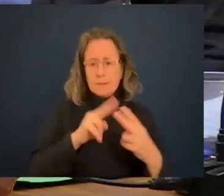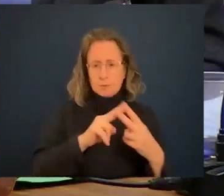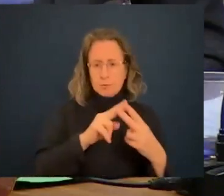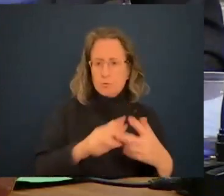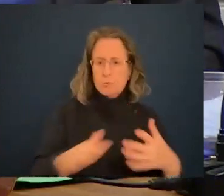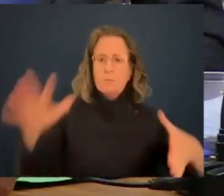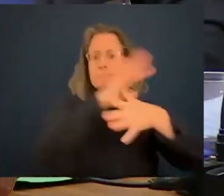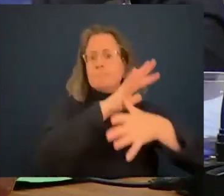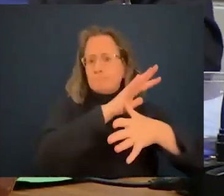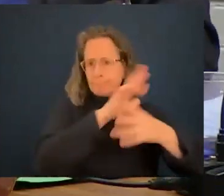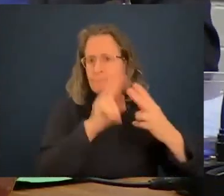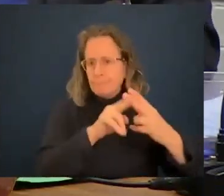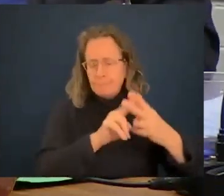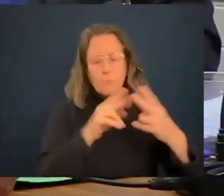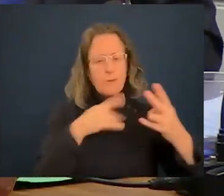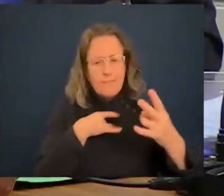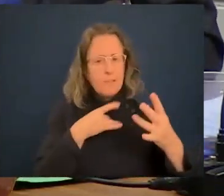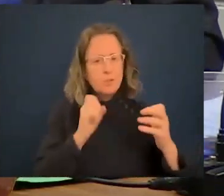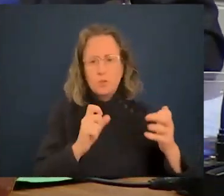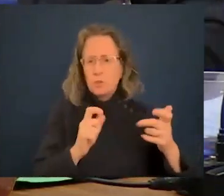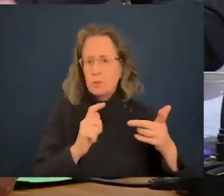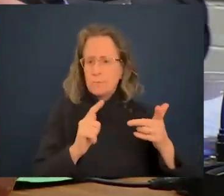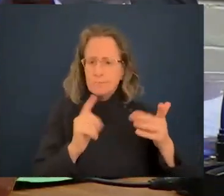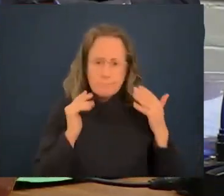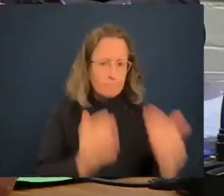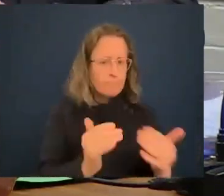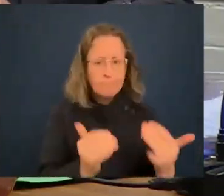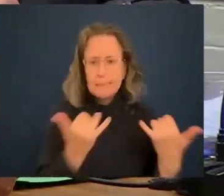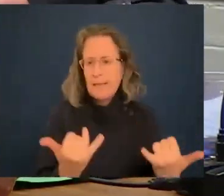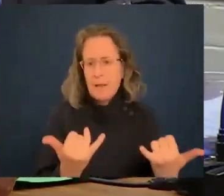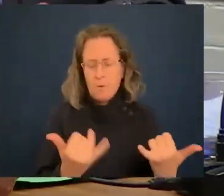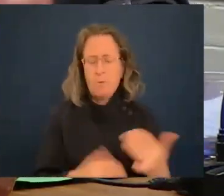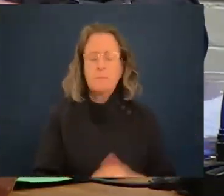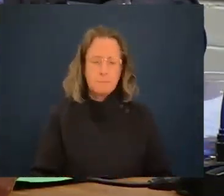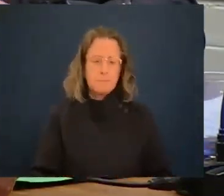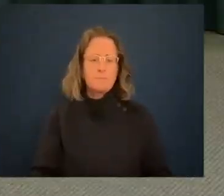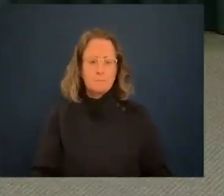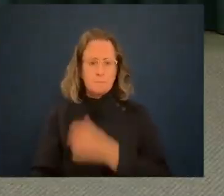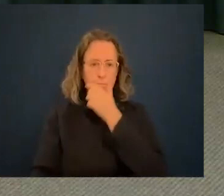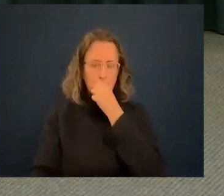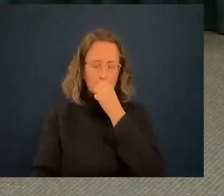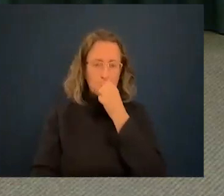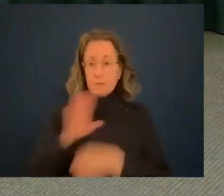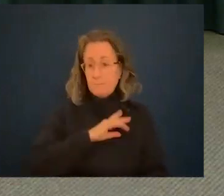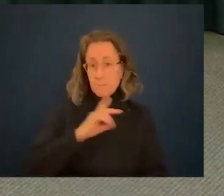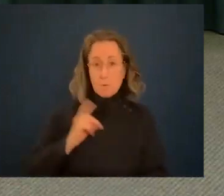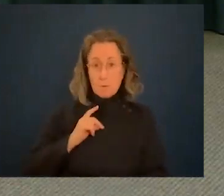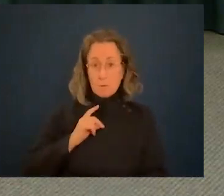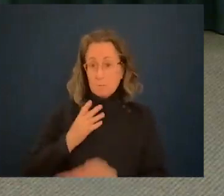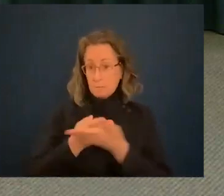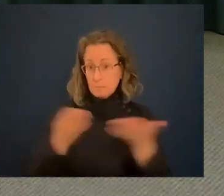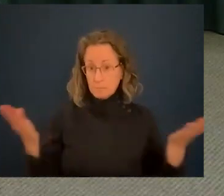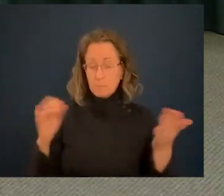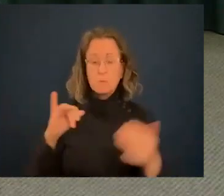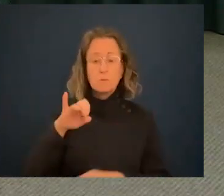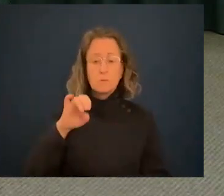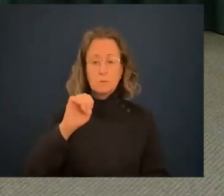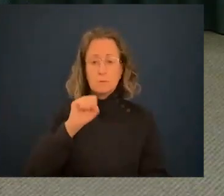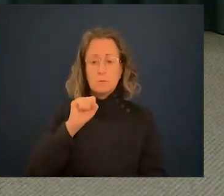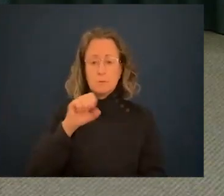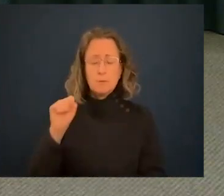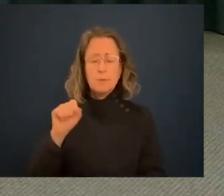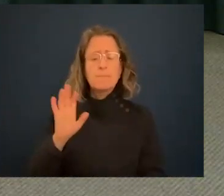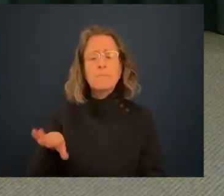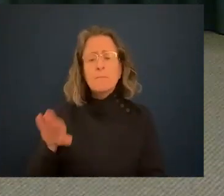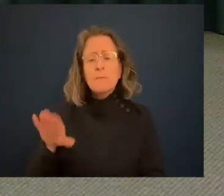like excellent thank you very much John for the introduction so we'll start with the board members I see Jess first Ian